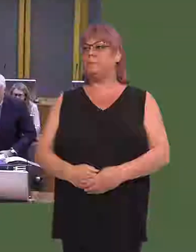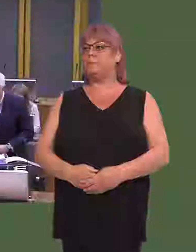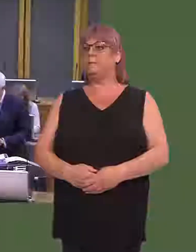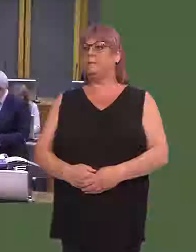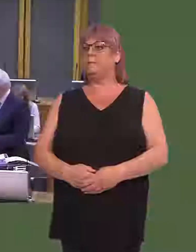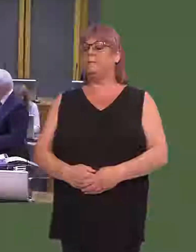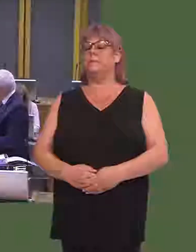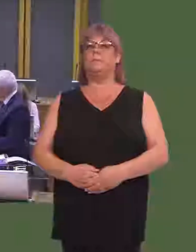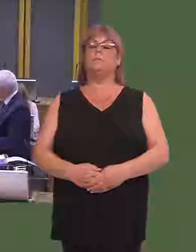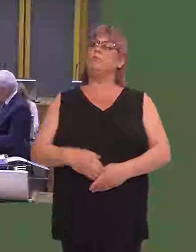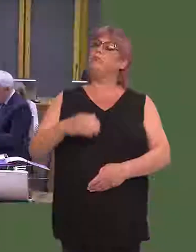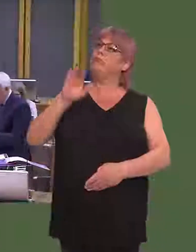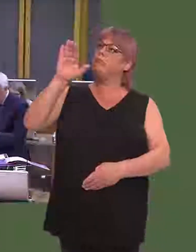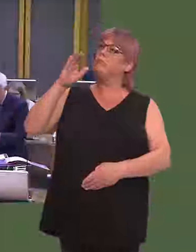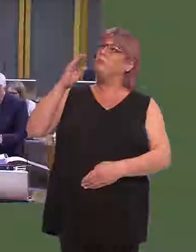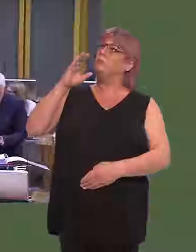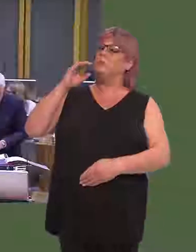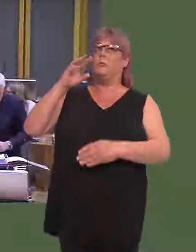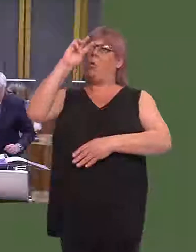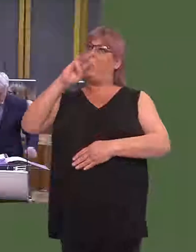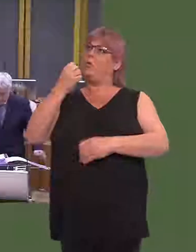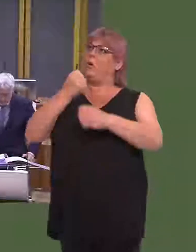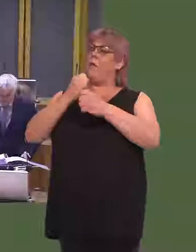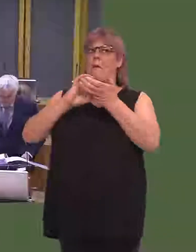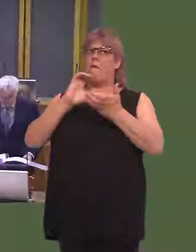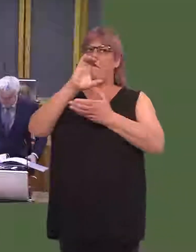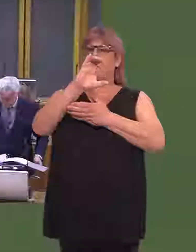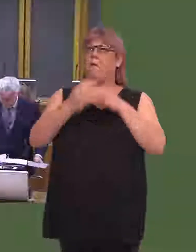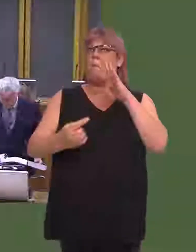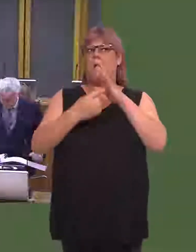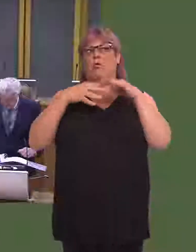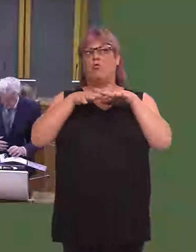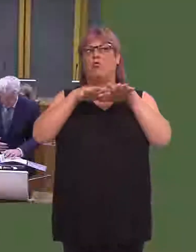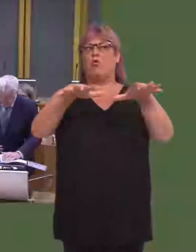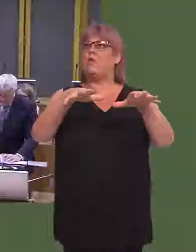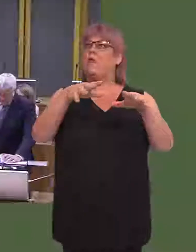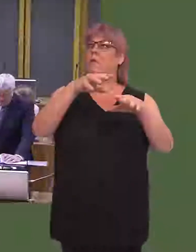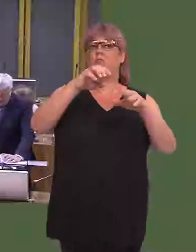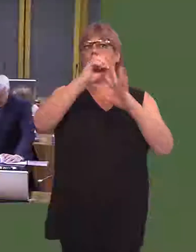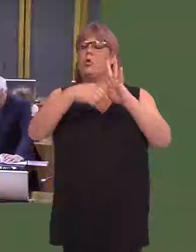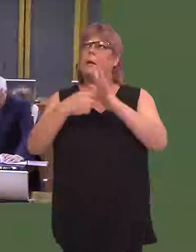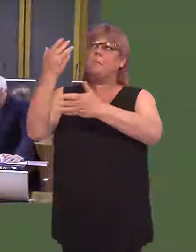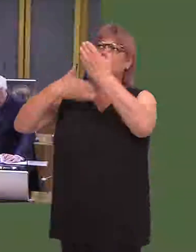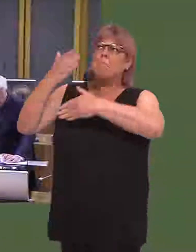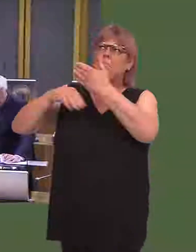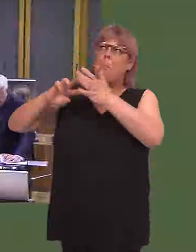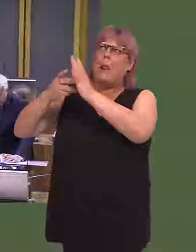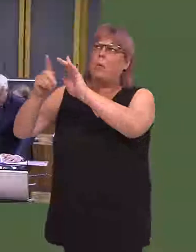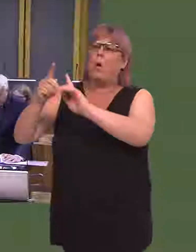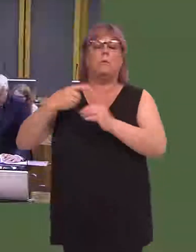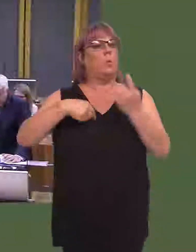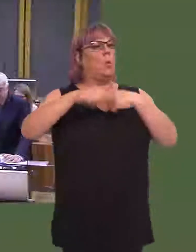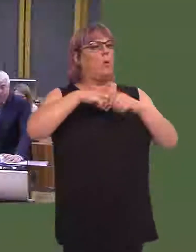David. Will the First Minister make a statement on Welsh Government funding for major infrastructure projects? Yes, the